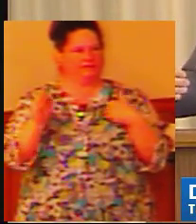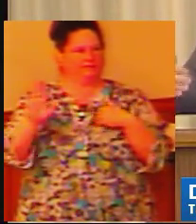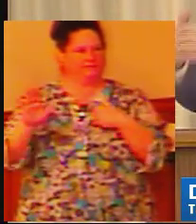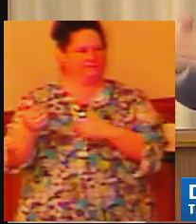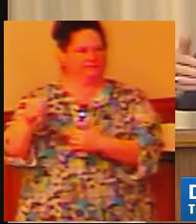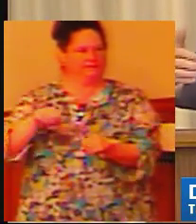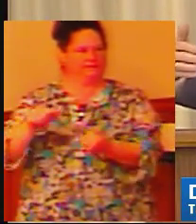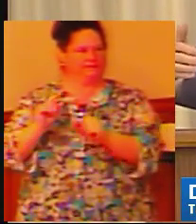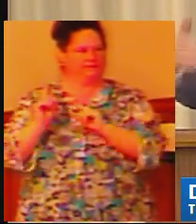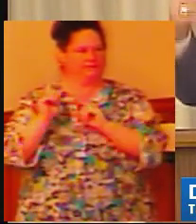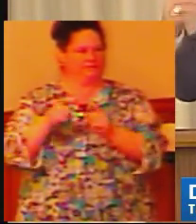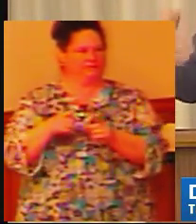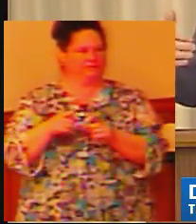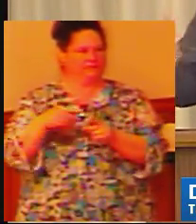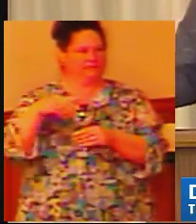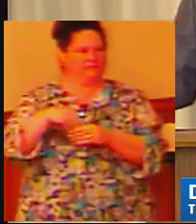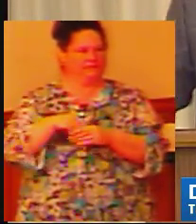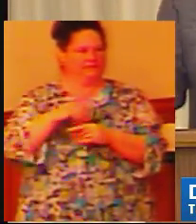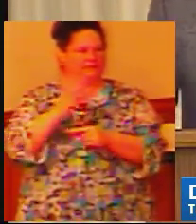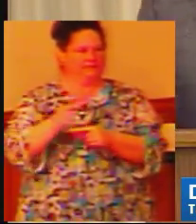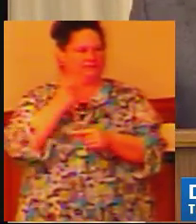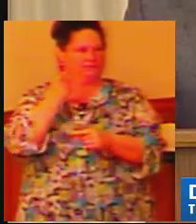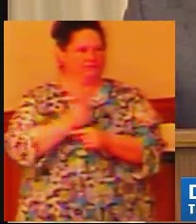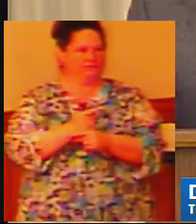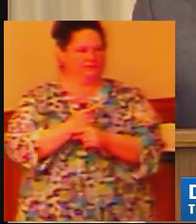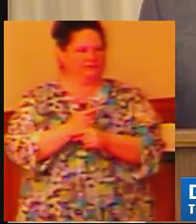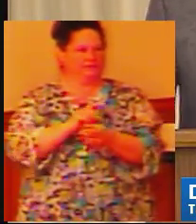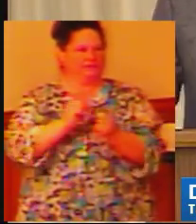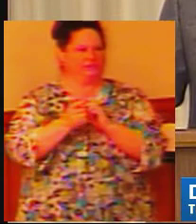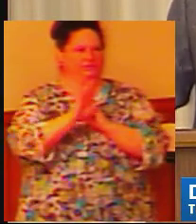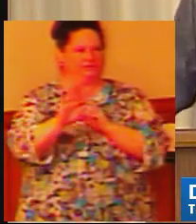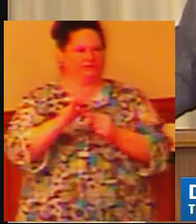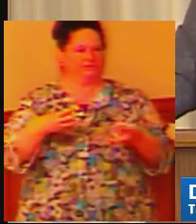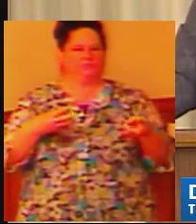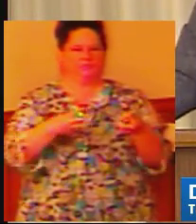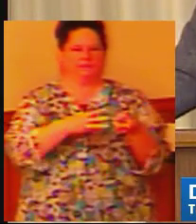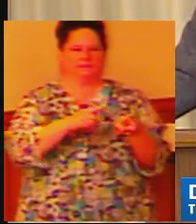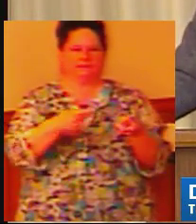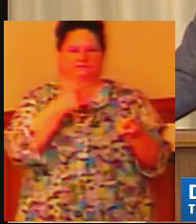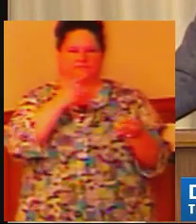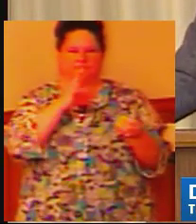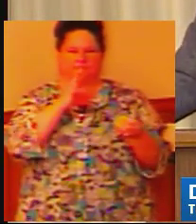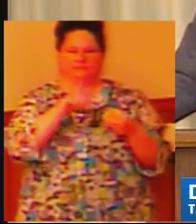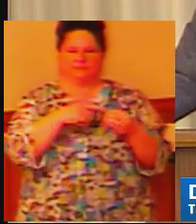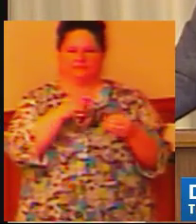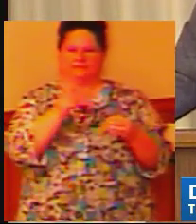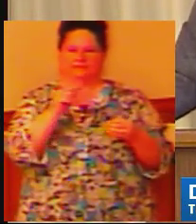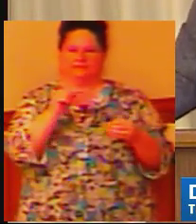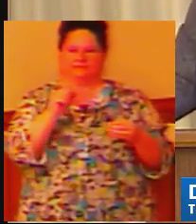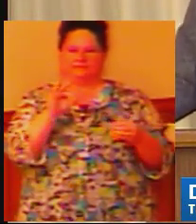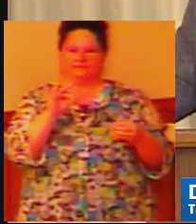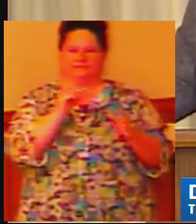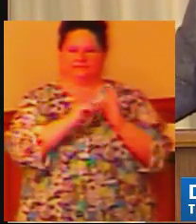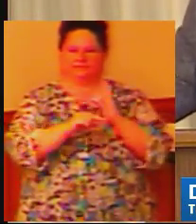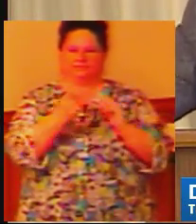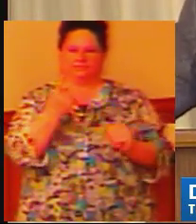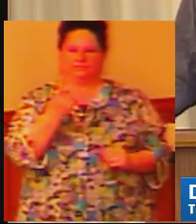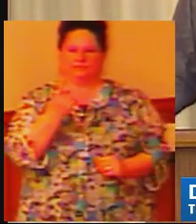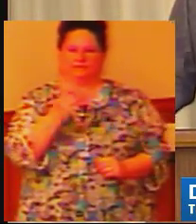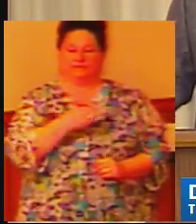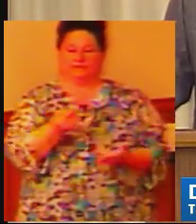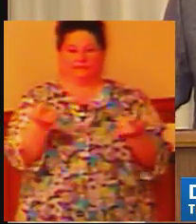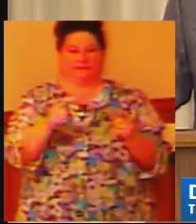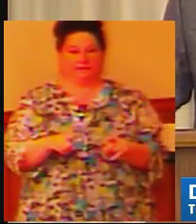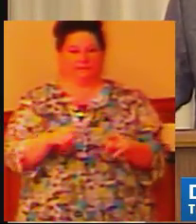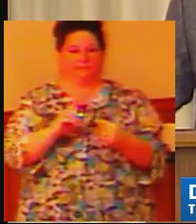into the correct baptism, and changed their ways, they're mentioned in Acts 19, starting in verse 1. And it